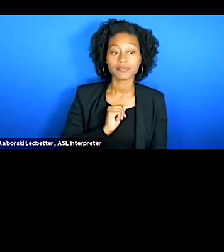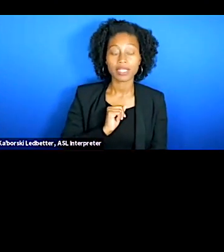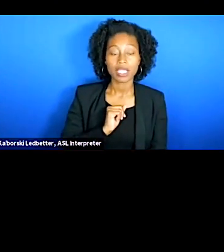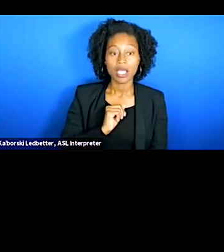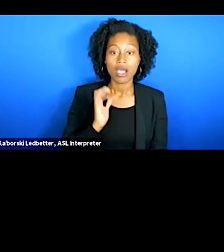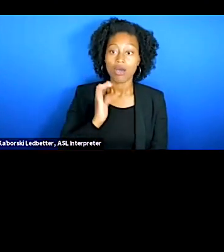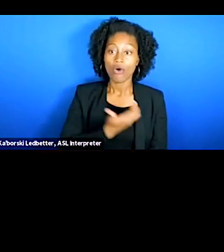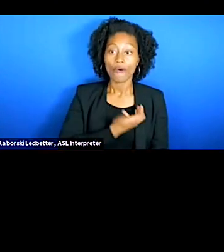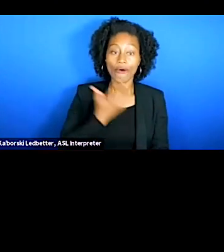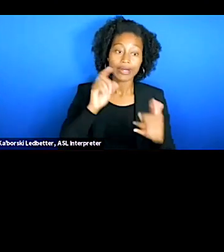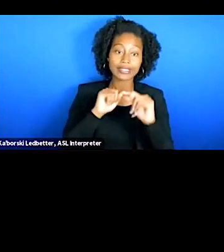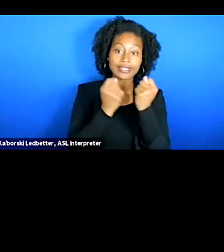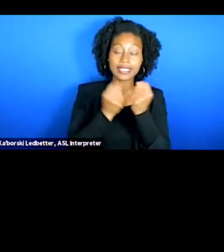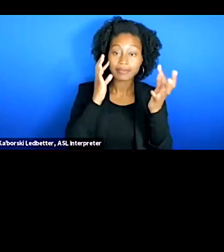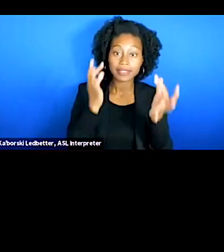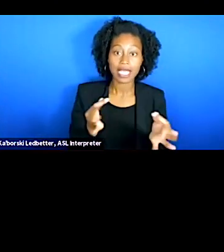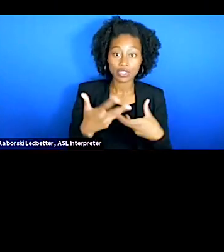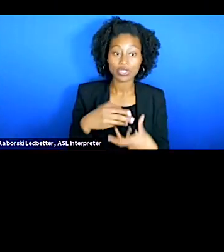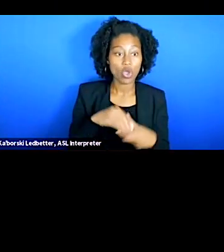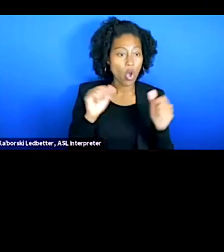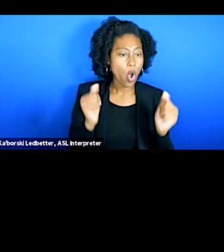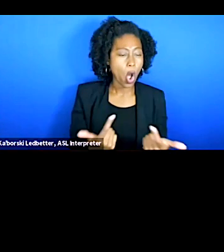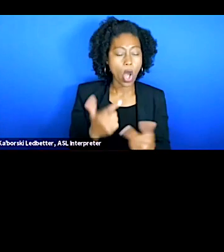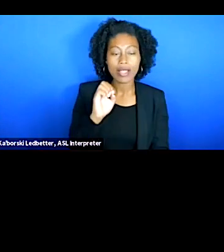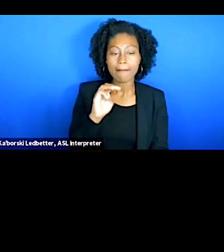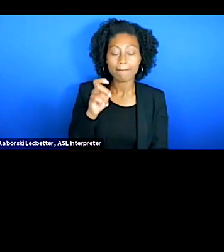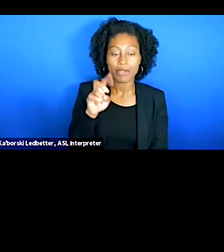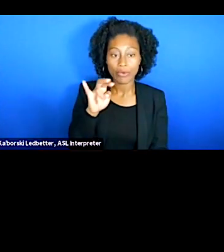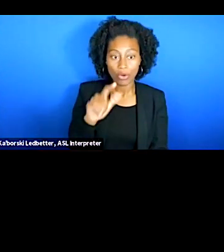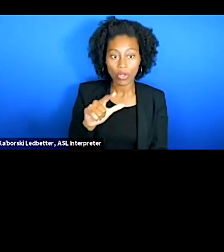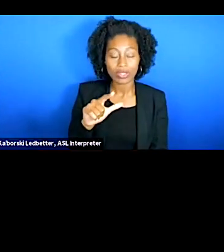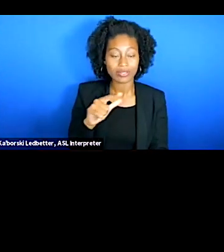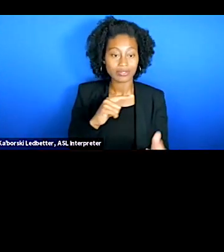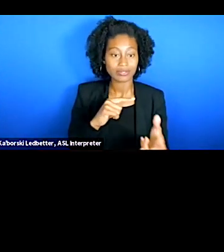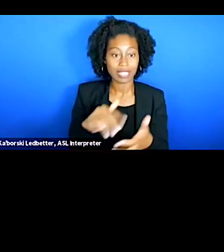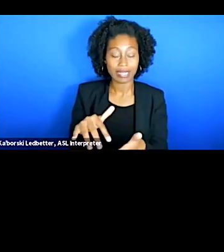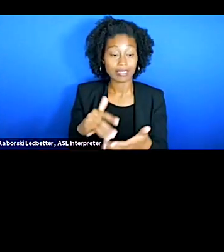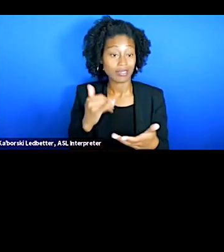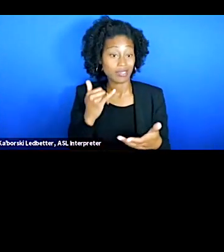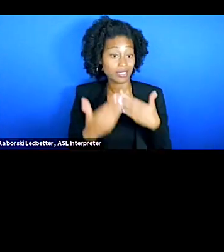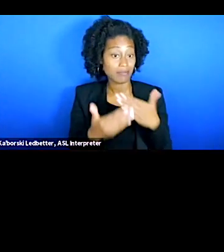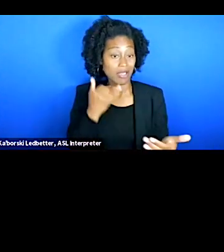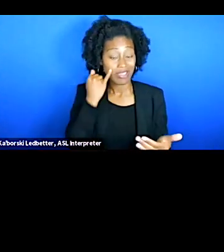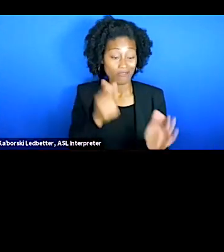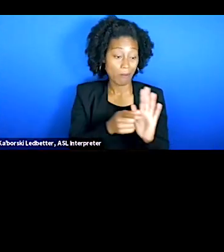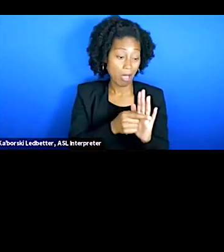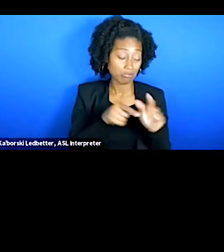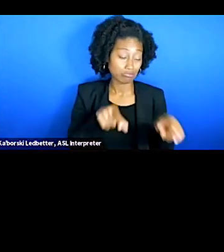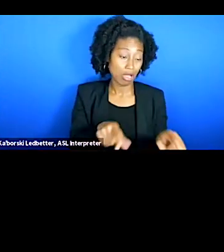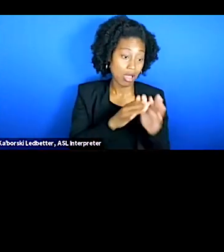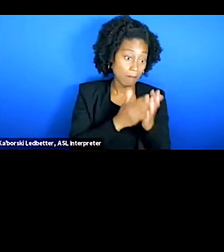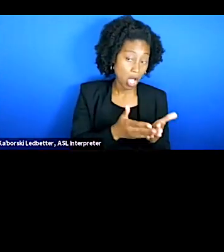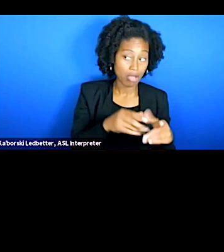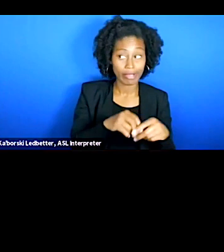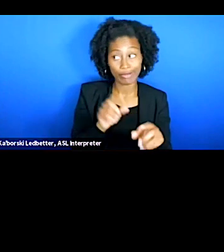our team decided to include all empirical studies, independently of whether they were published in a book, in a